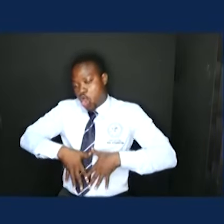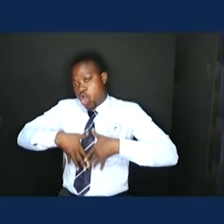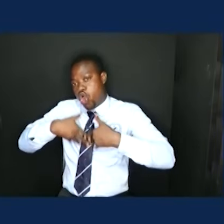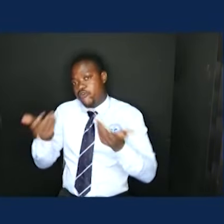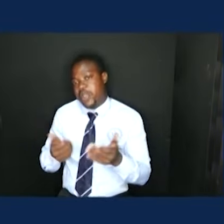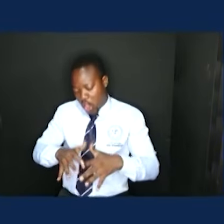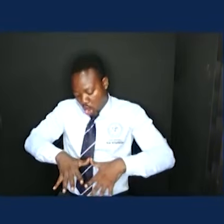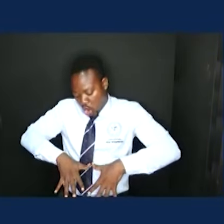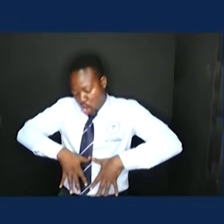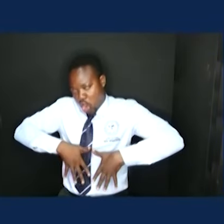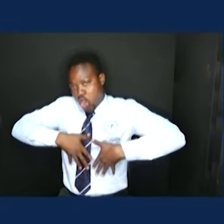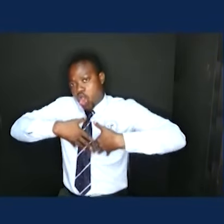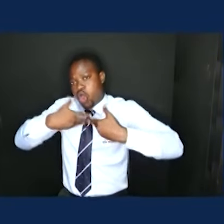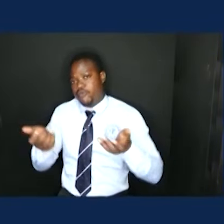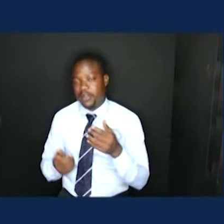We